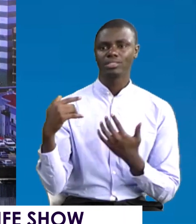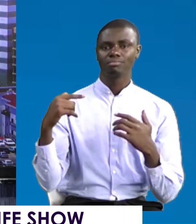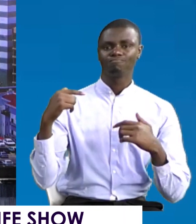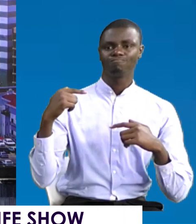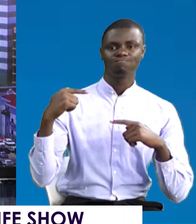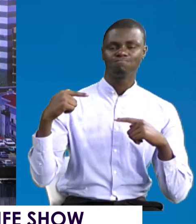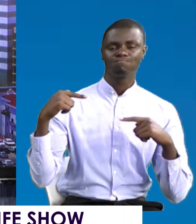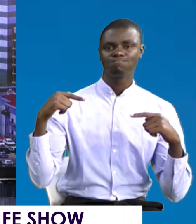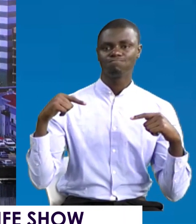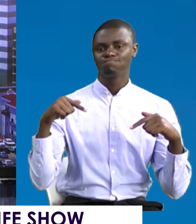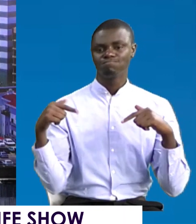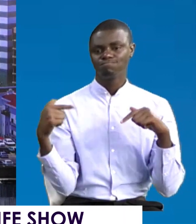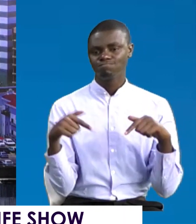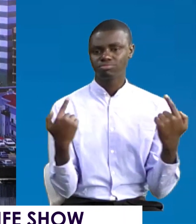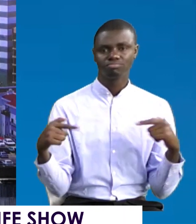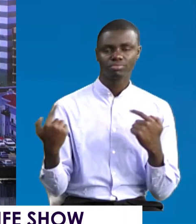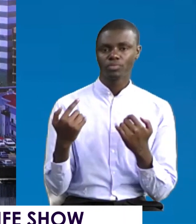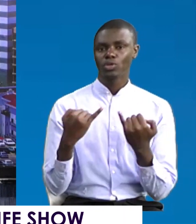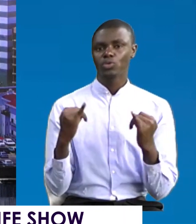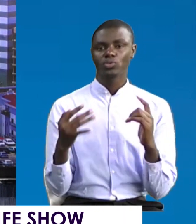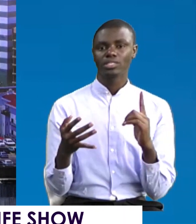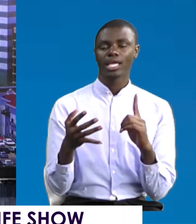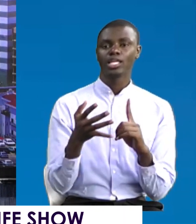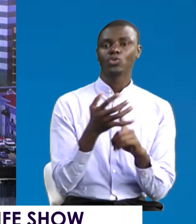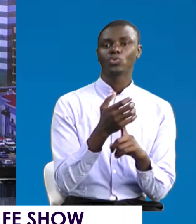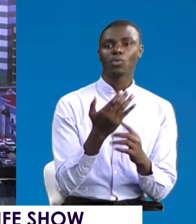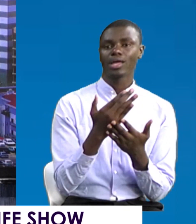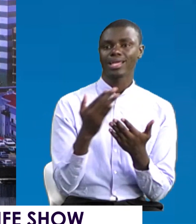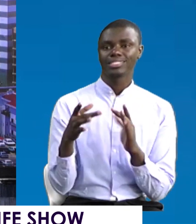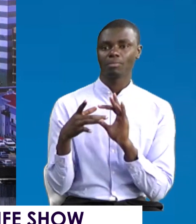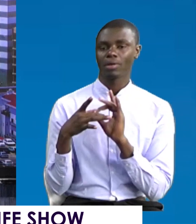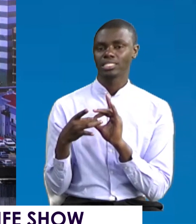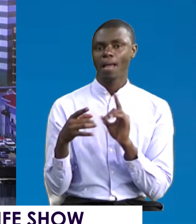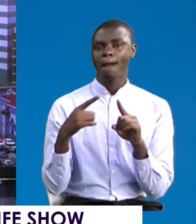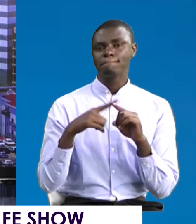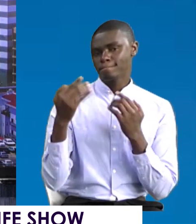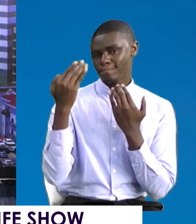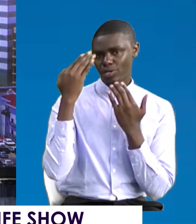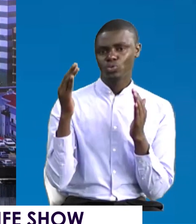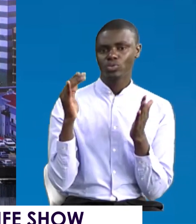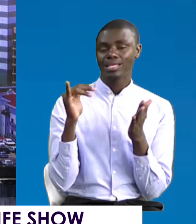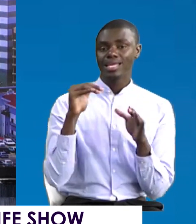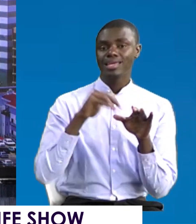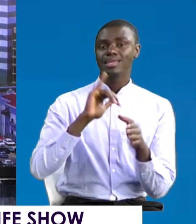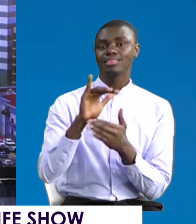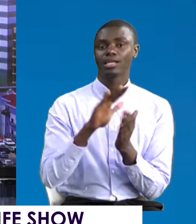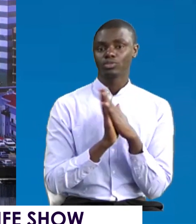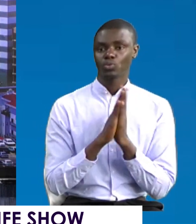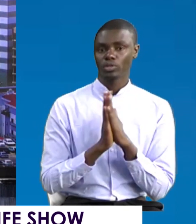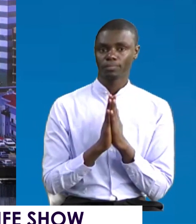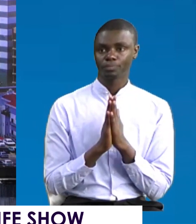strife. You try to acquire a certain culture, but you do not realize that in that